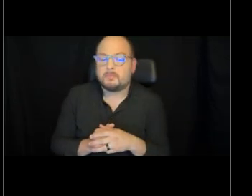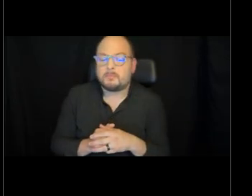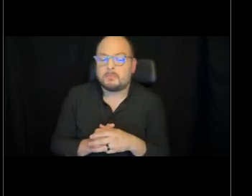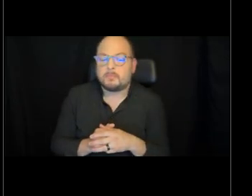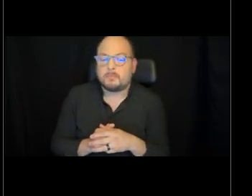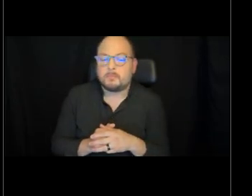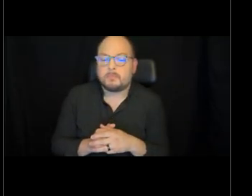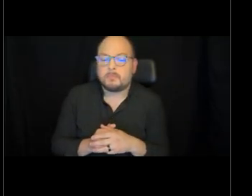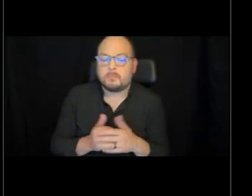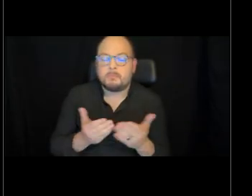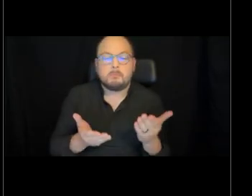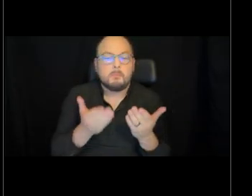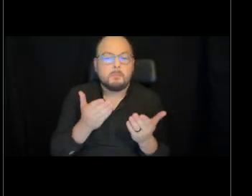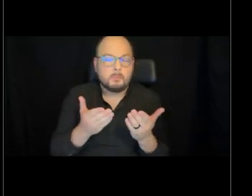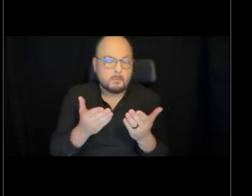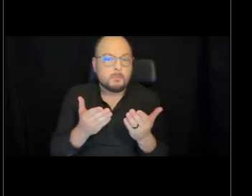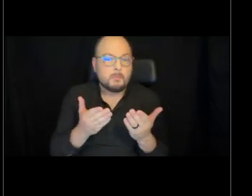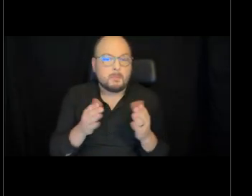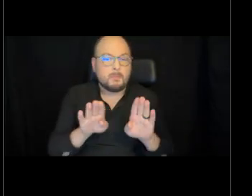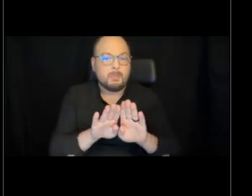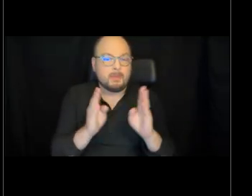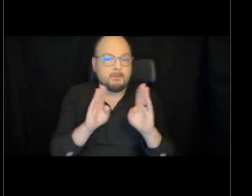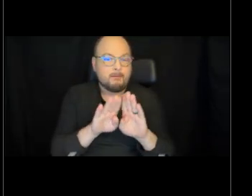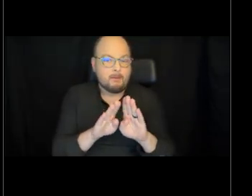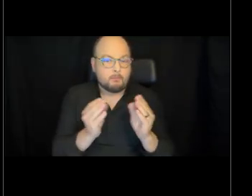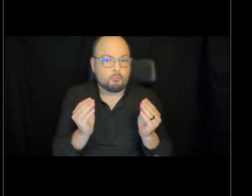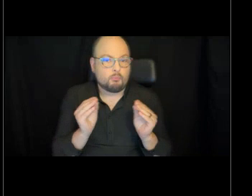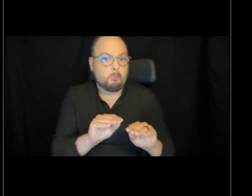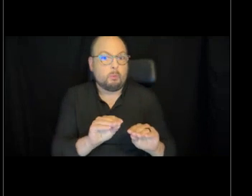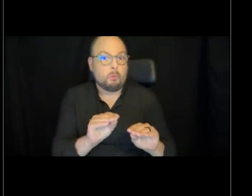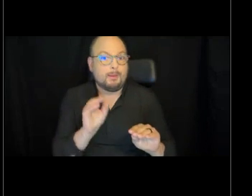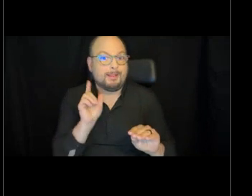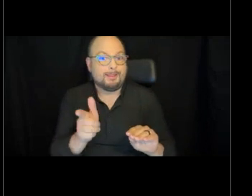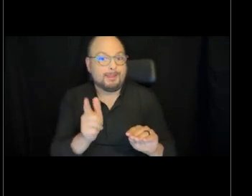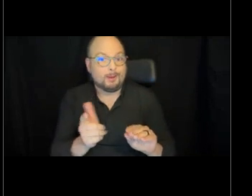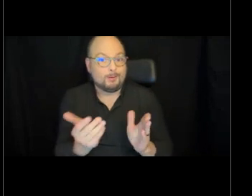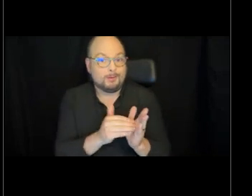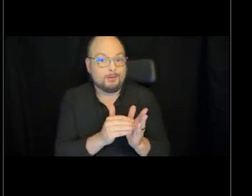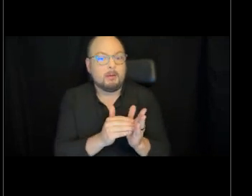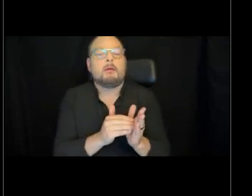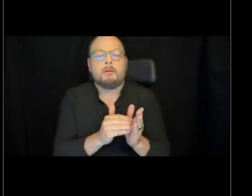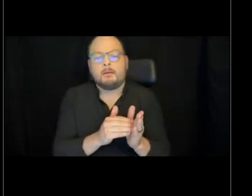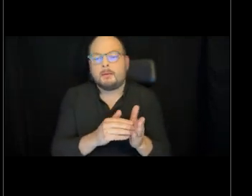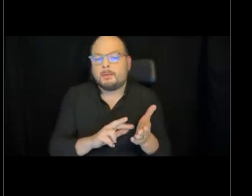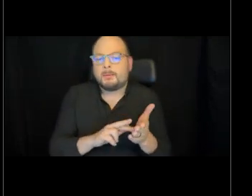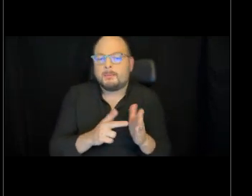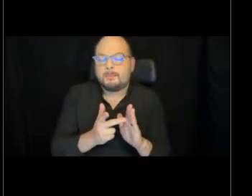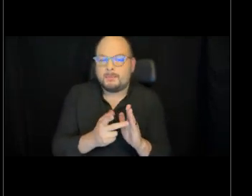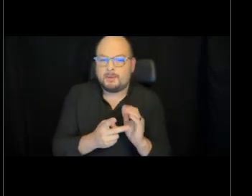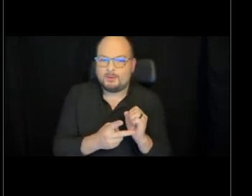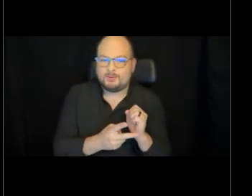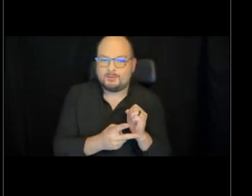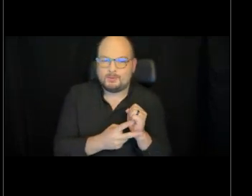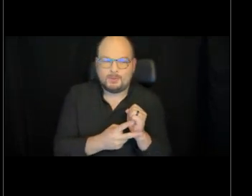to reinstall the cabinet later. Therefore, storage should be